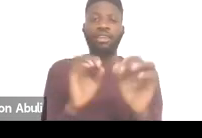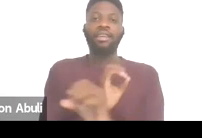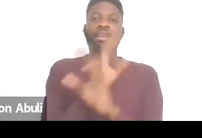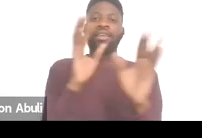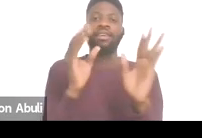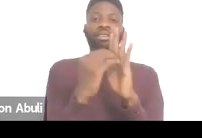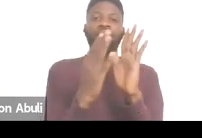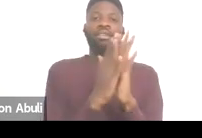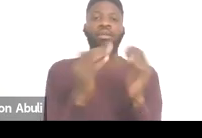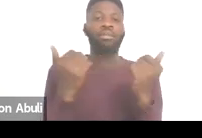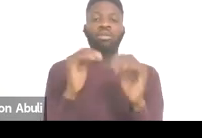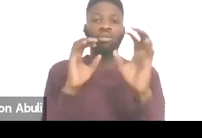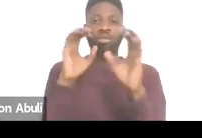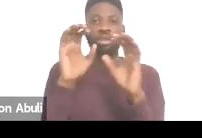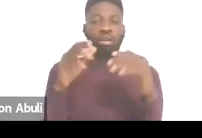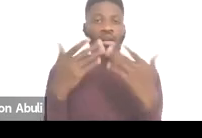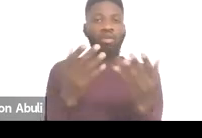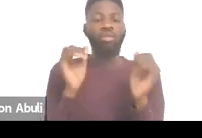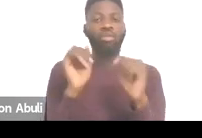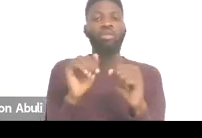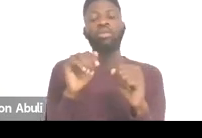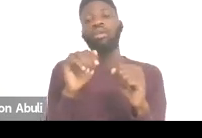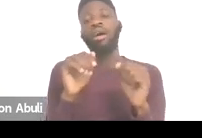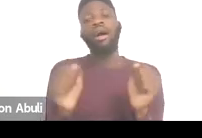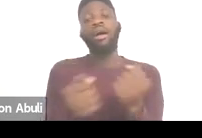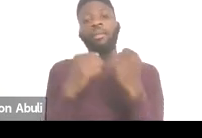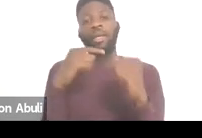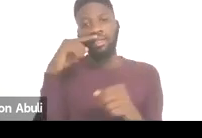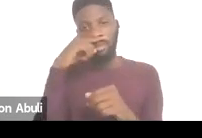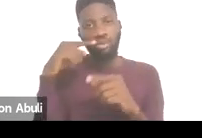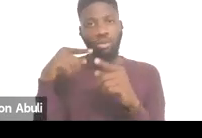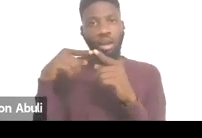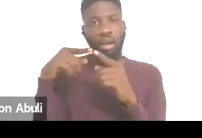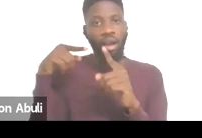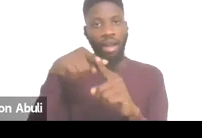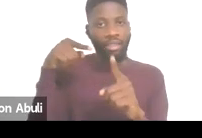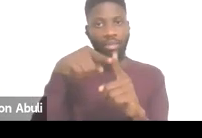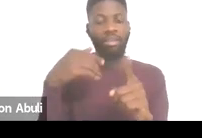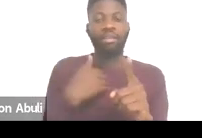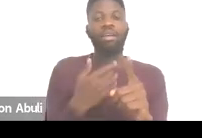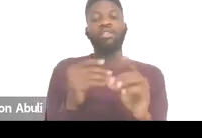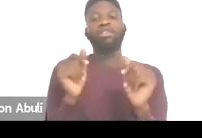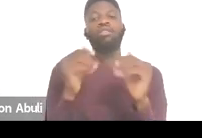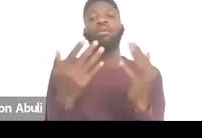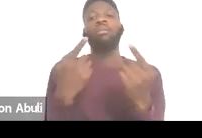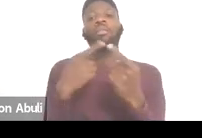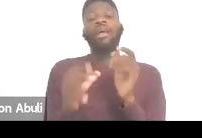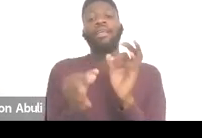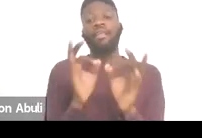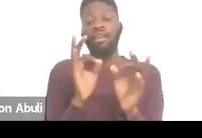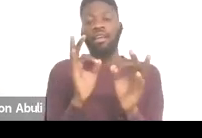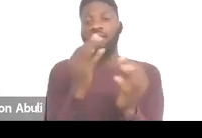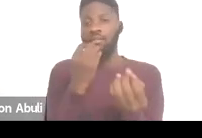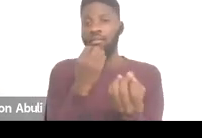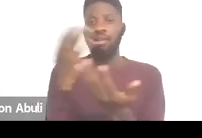not communicated how you're supposed to deal with these kind of situations. But once you've put it across to them, then